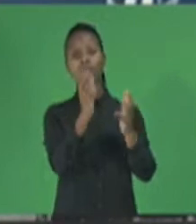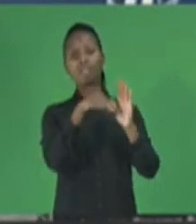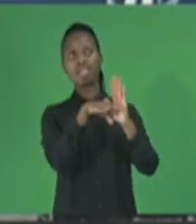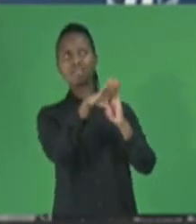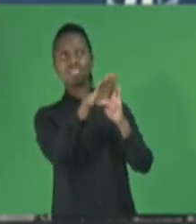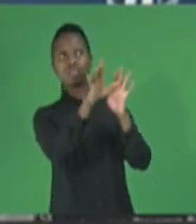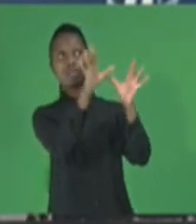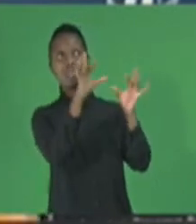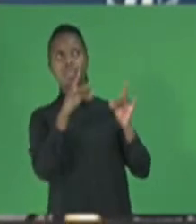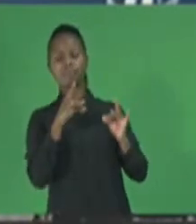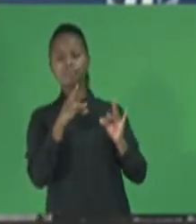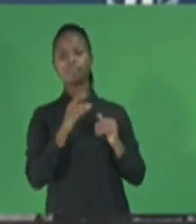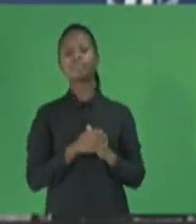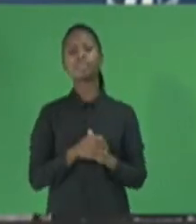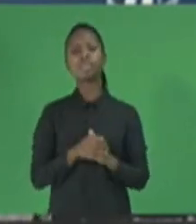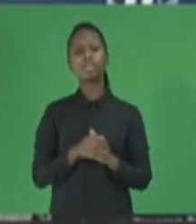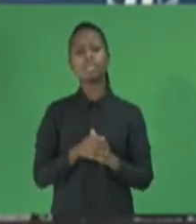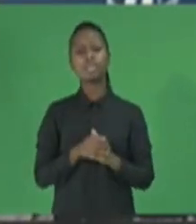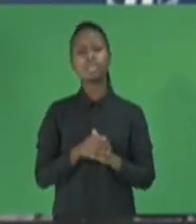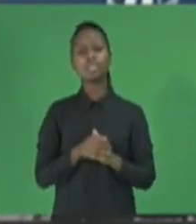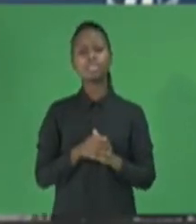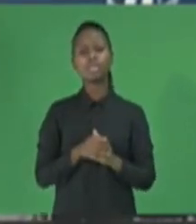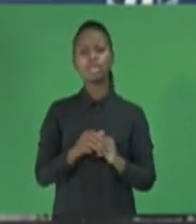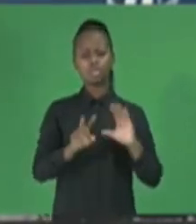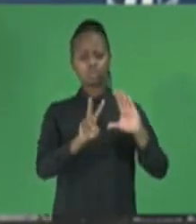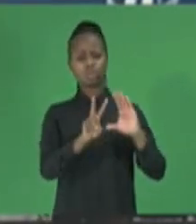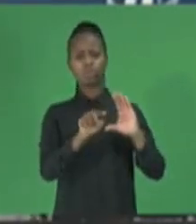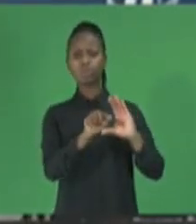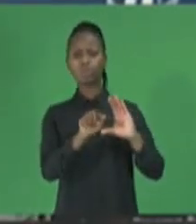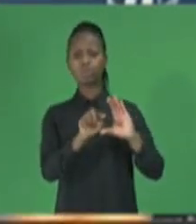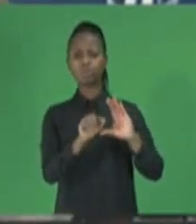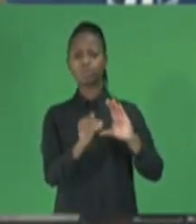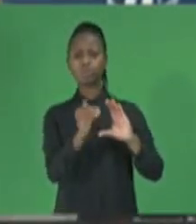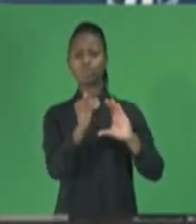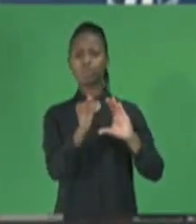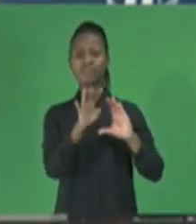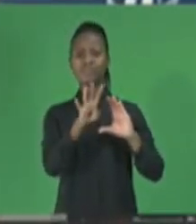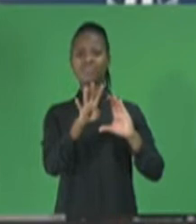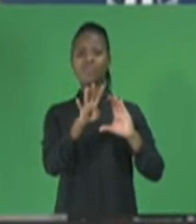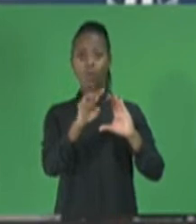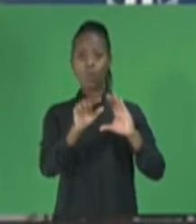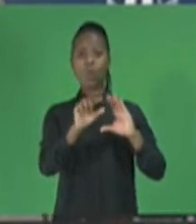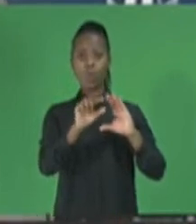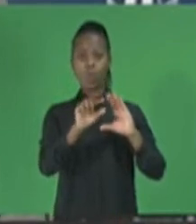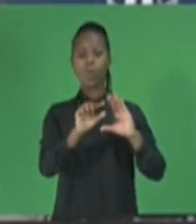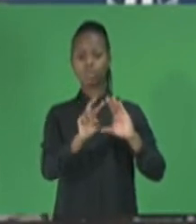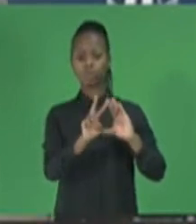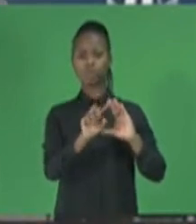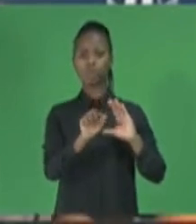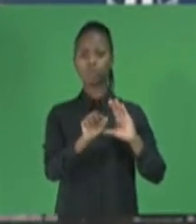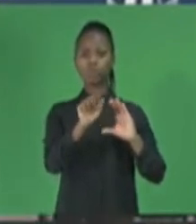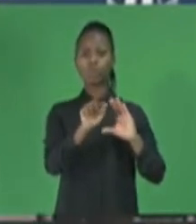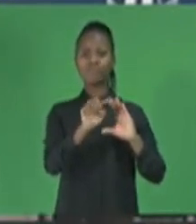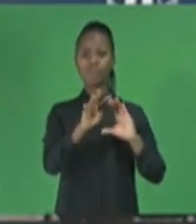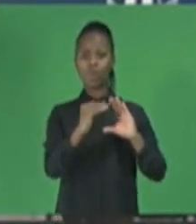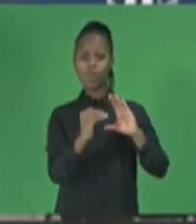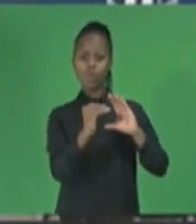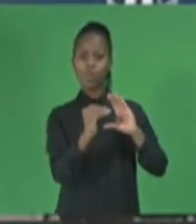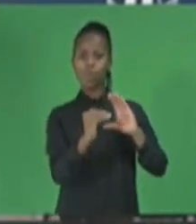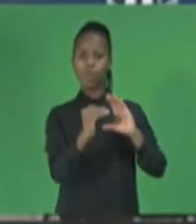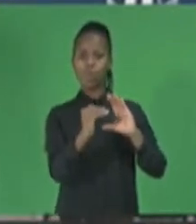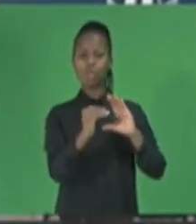2 to 4, the midpoint of 2 to 4 is 3%, which is what I communicated. So I was not bringing anything